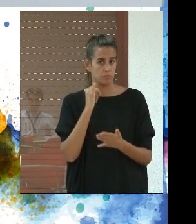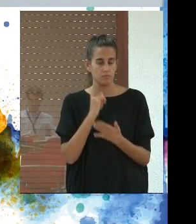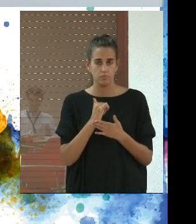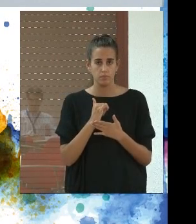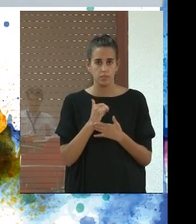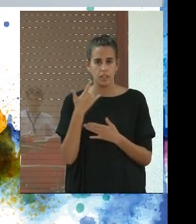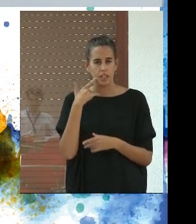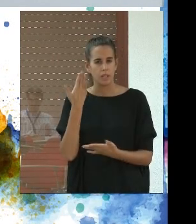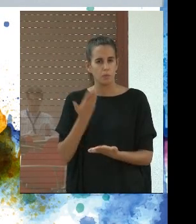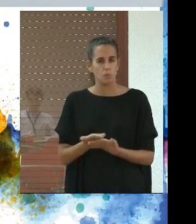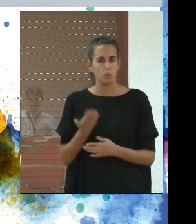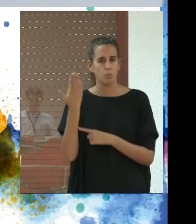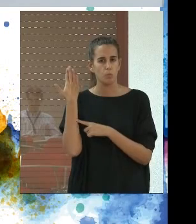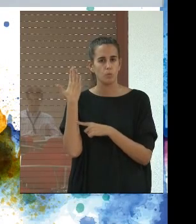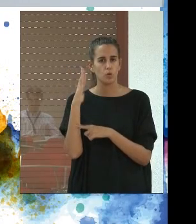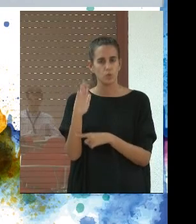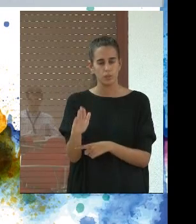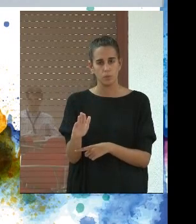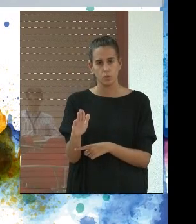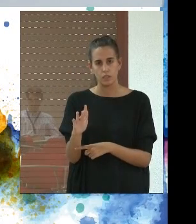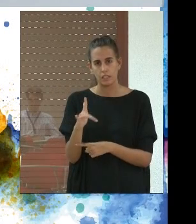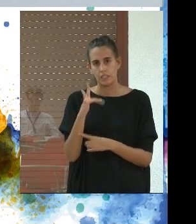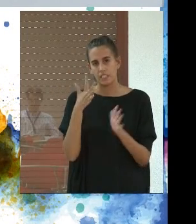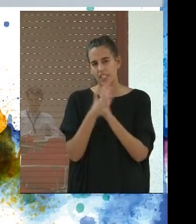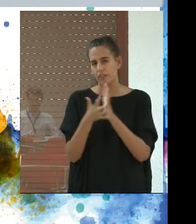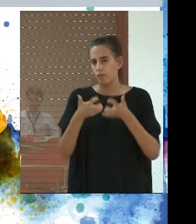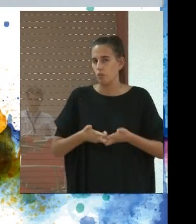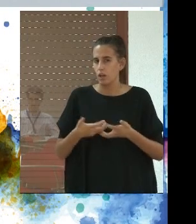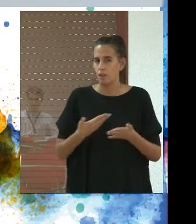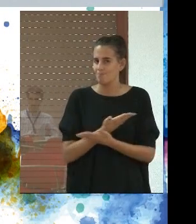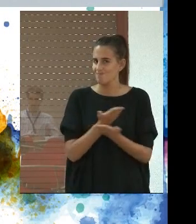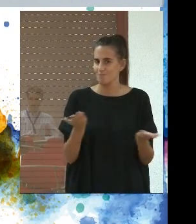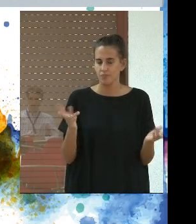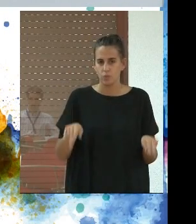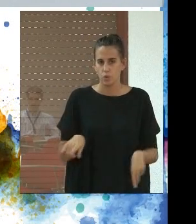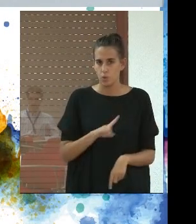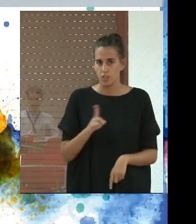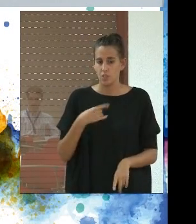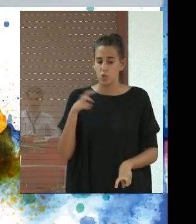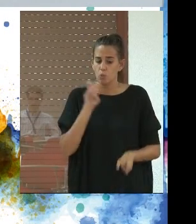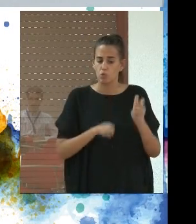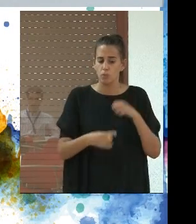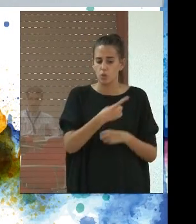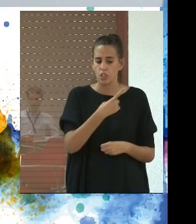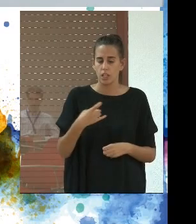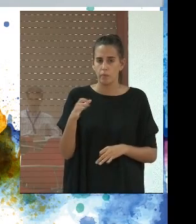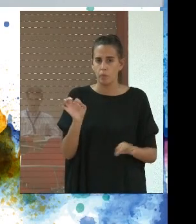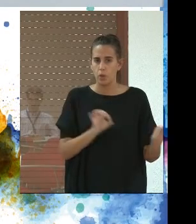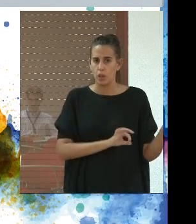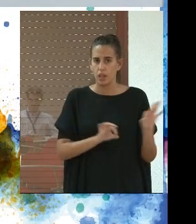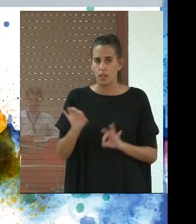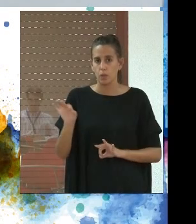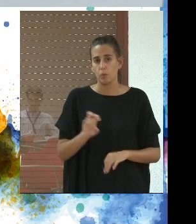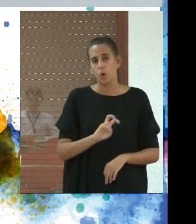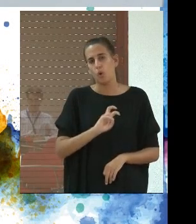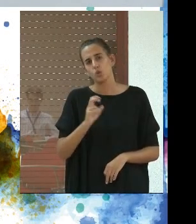cerebral palsy, etc., etc. And we notice how these devices do